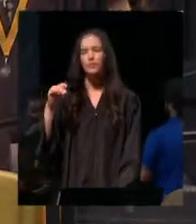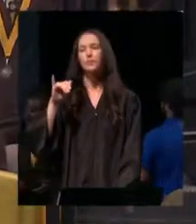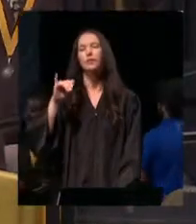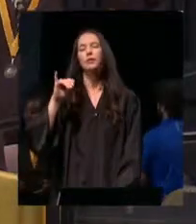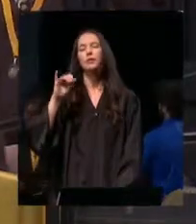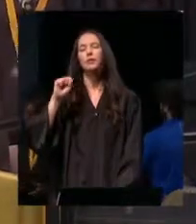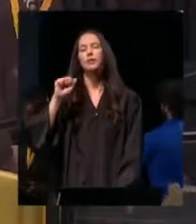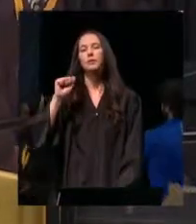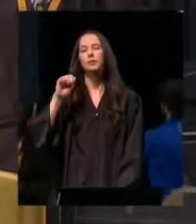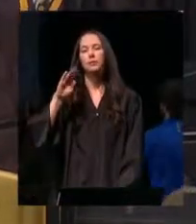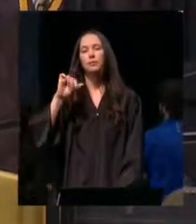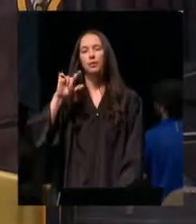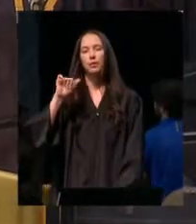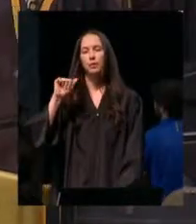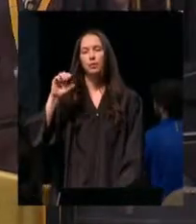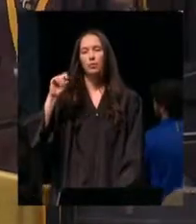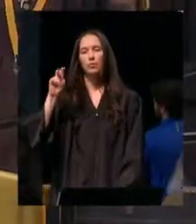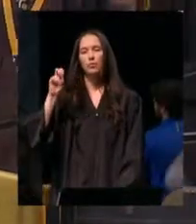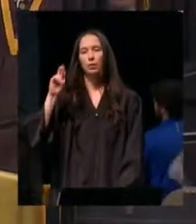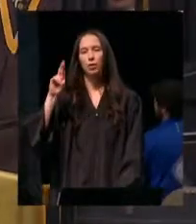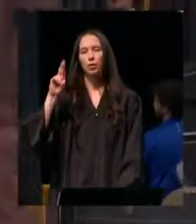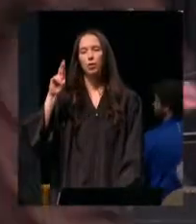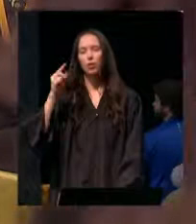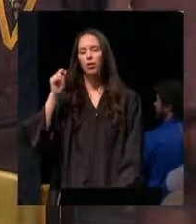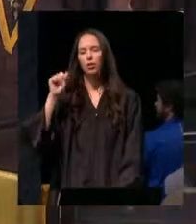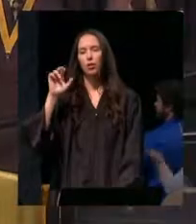Isabel Overgaard.